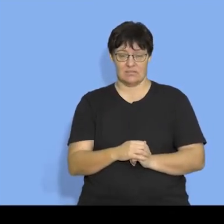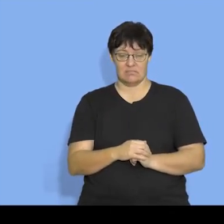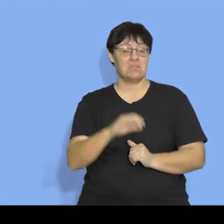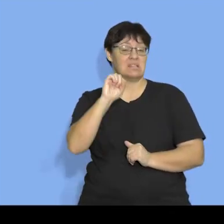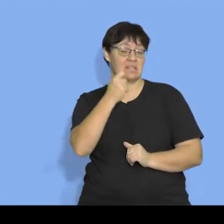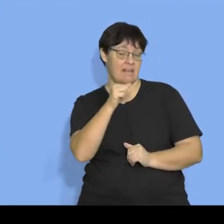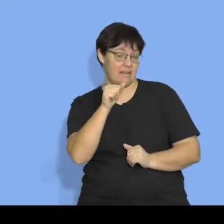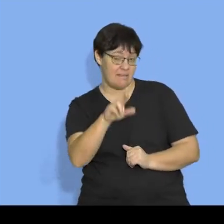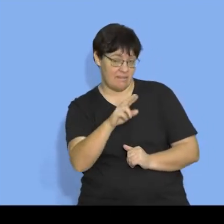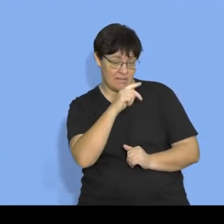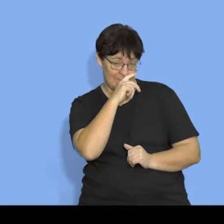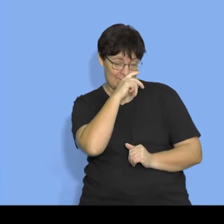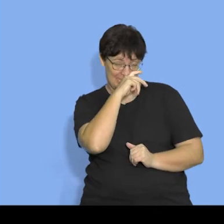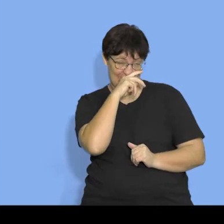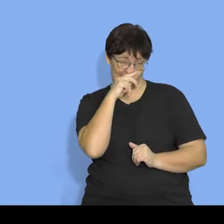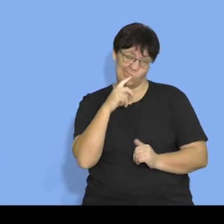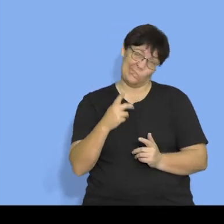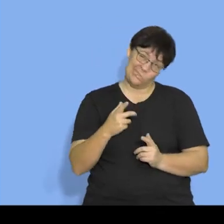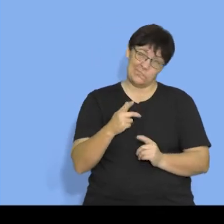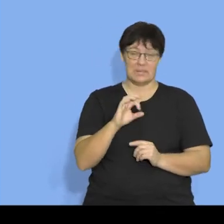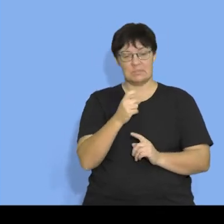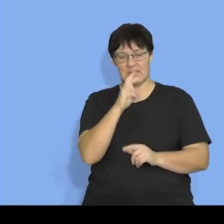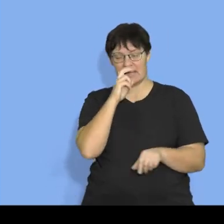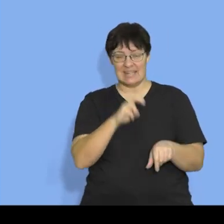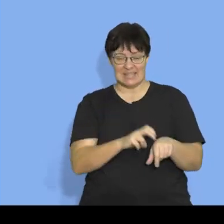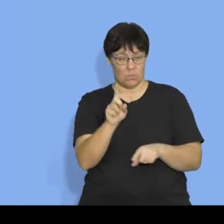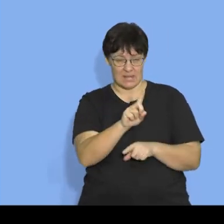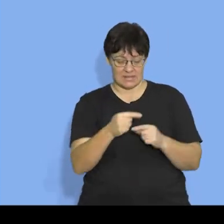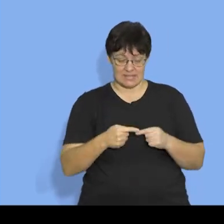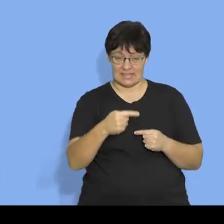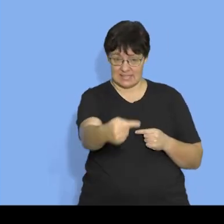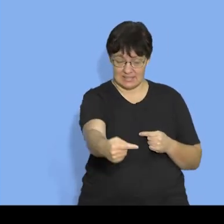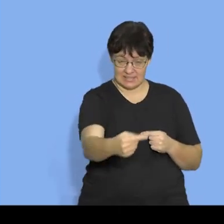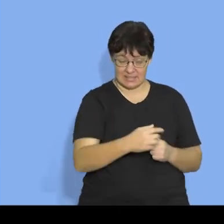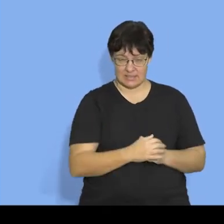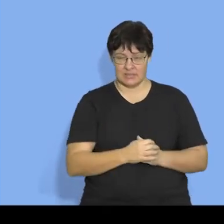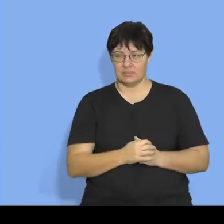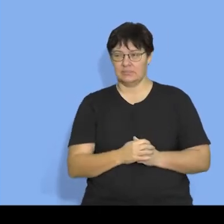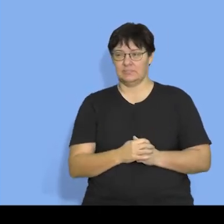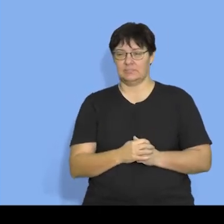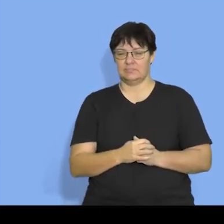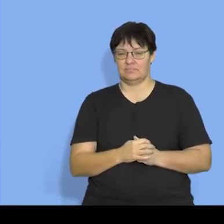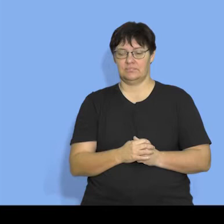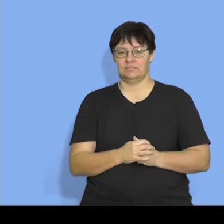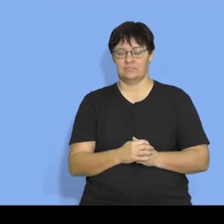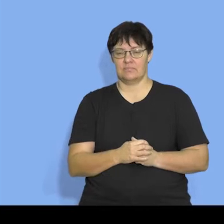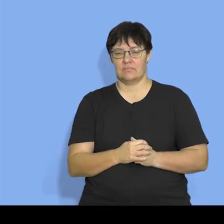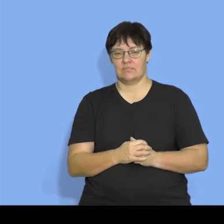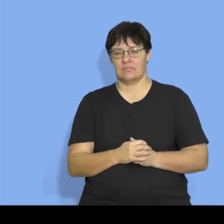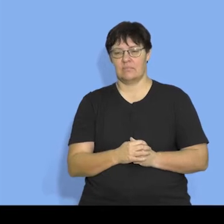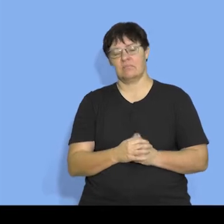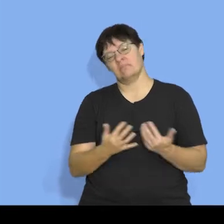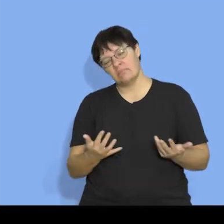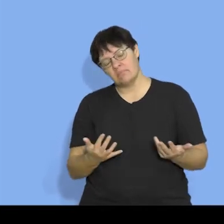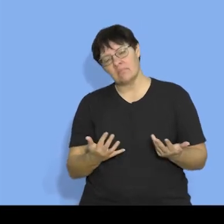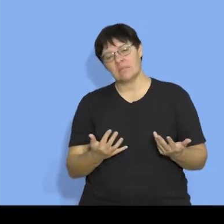scalar, okay? So speed needs her distance, okay? Now, let's do